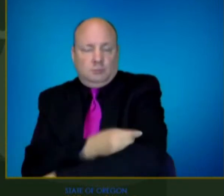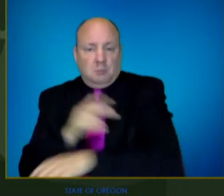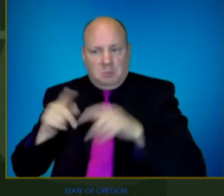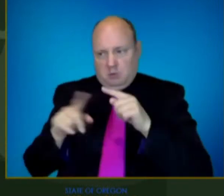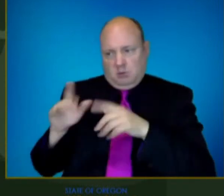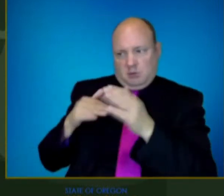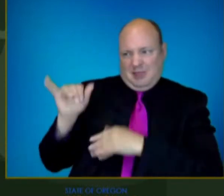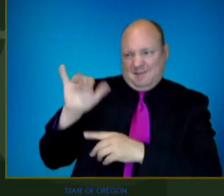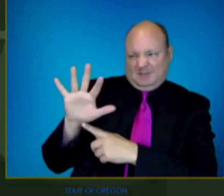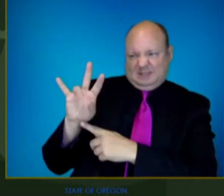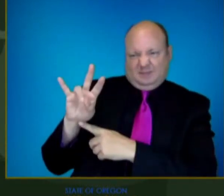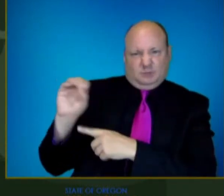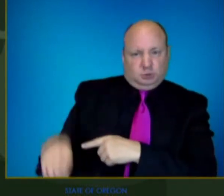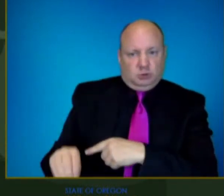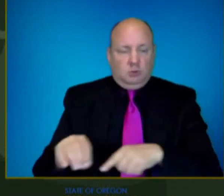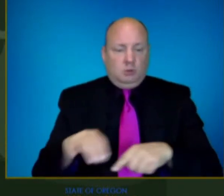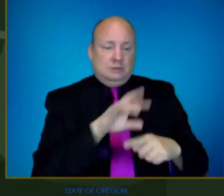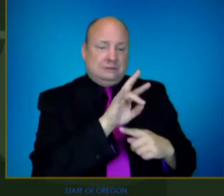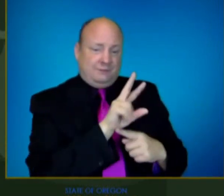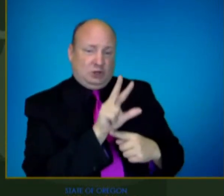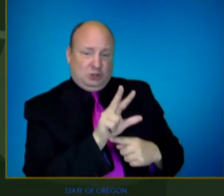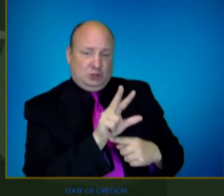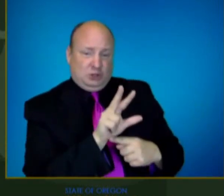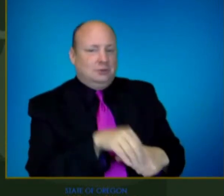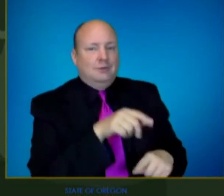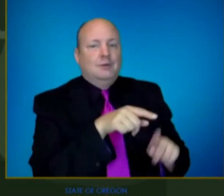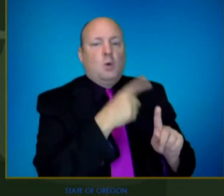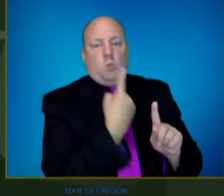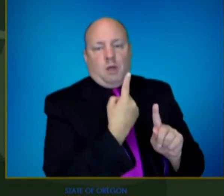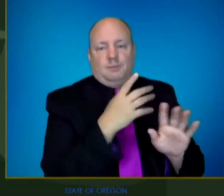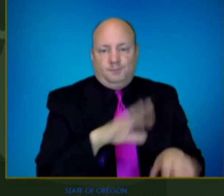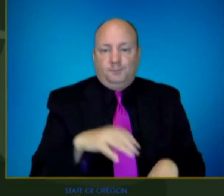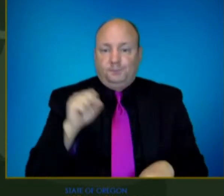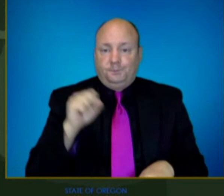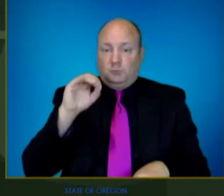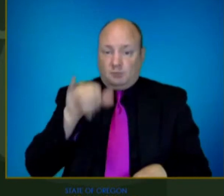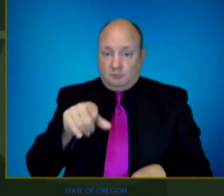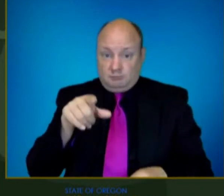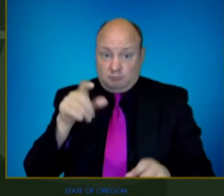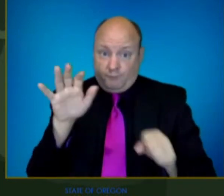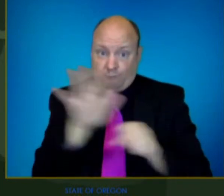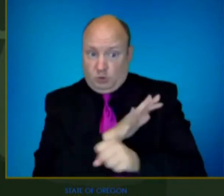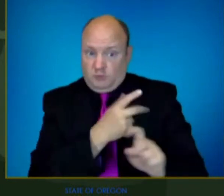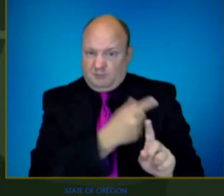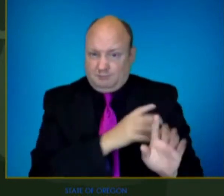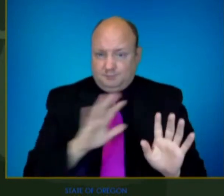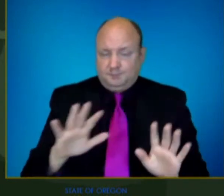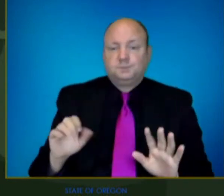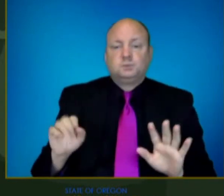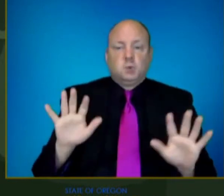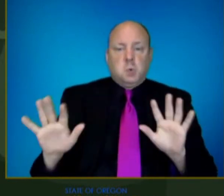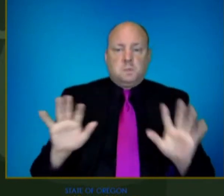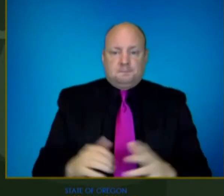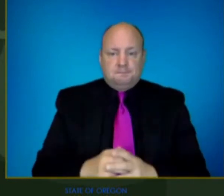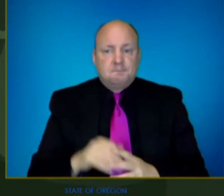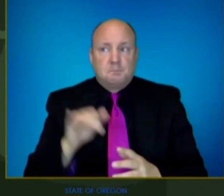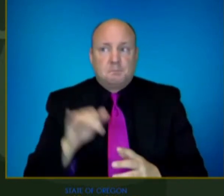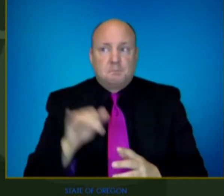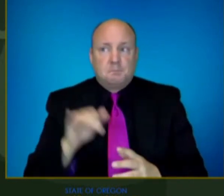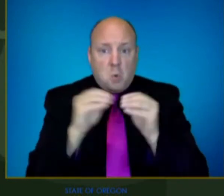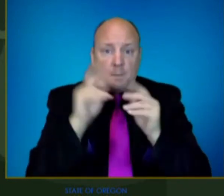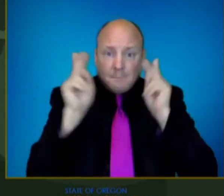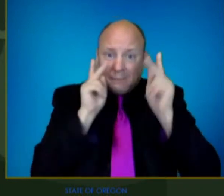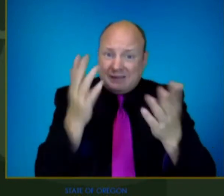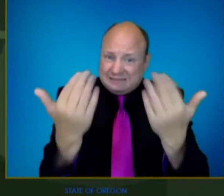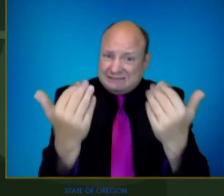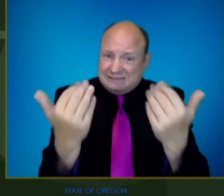of fully vaccinated people. More and more Oregonians are getting vaccinated each day. The number of new people getting vaccinated each day is